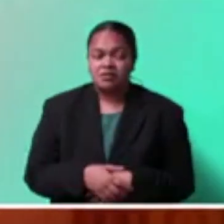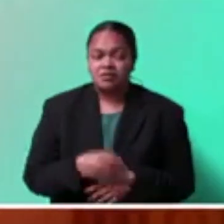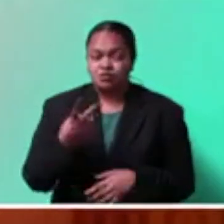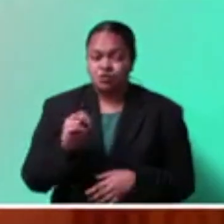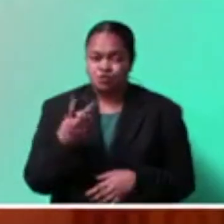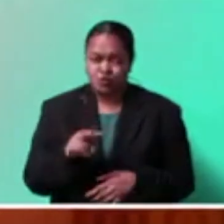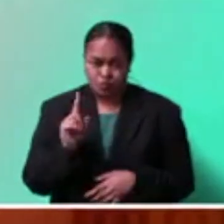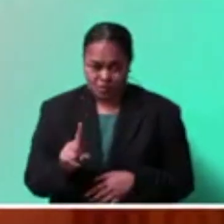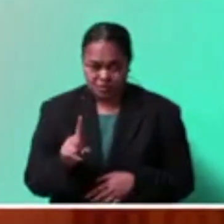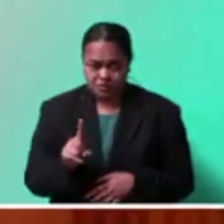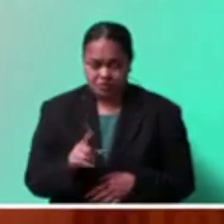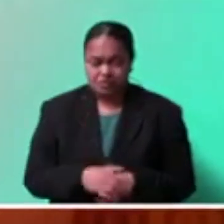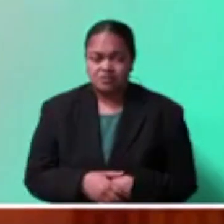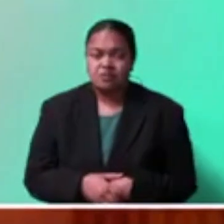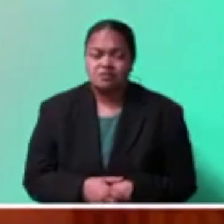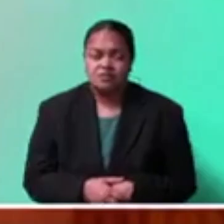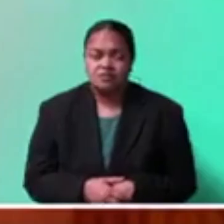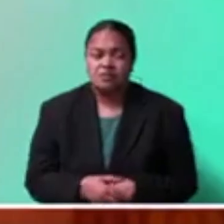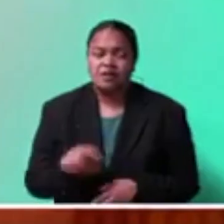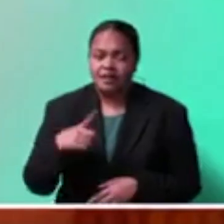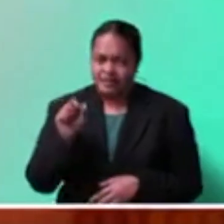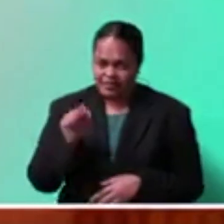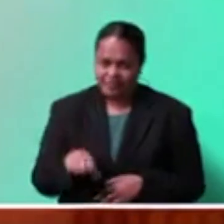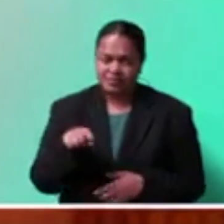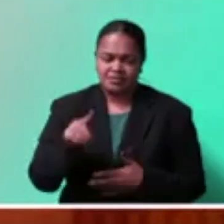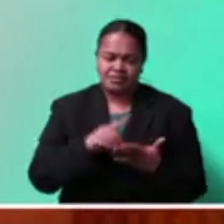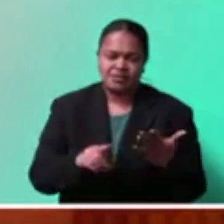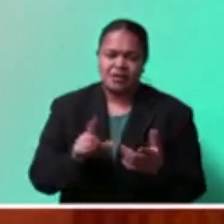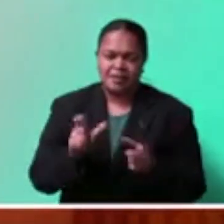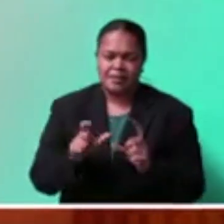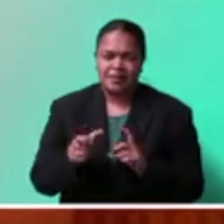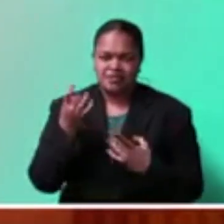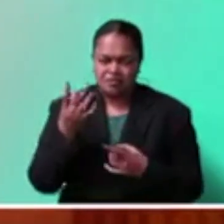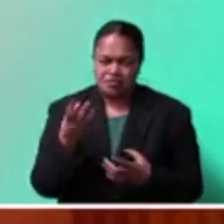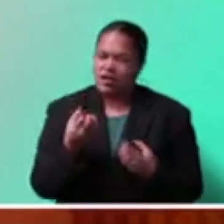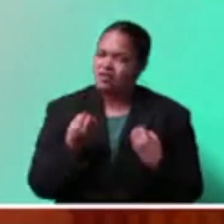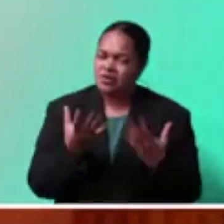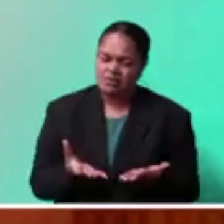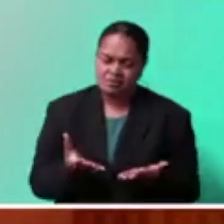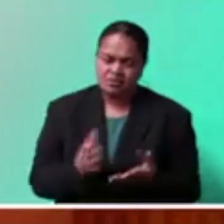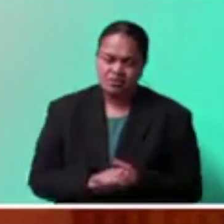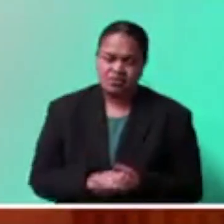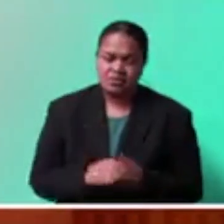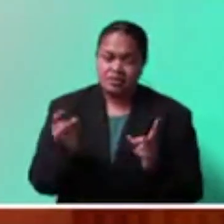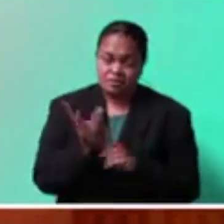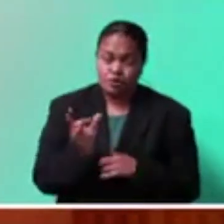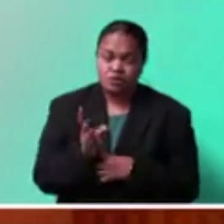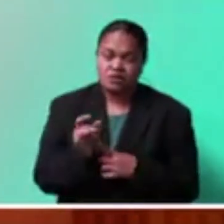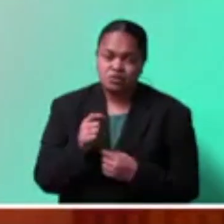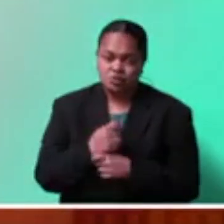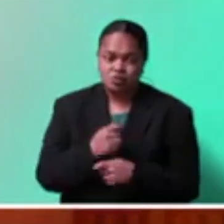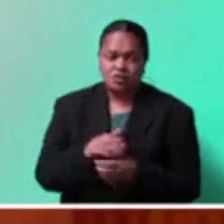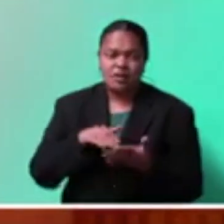2021. And yes, it is designed so that climate information is made more available. It is an important tool that helps